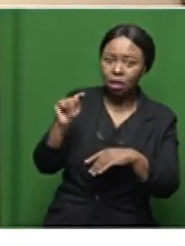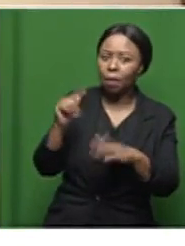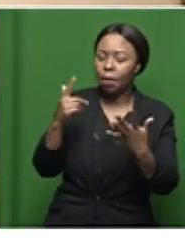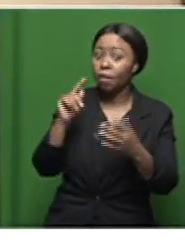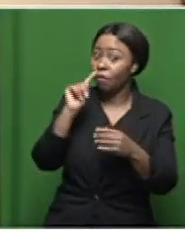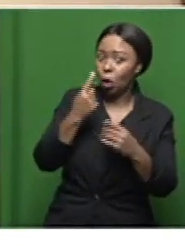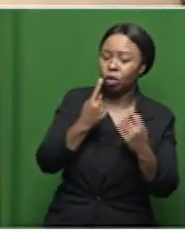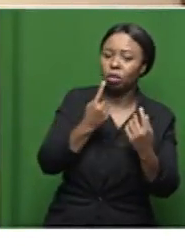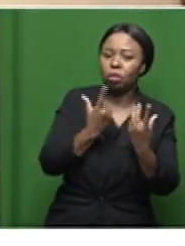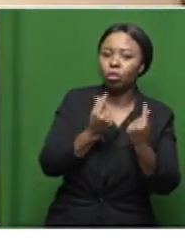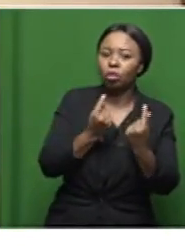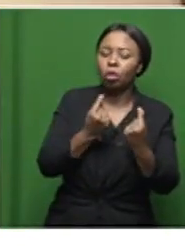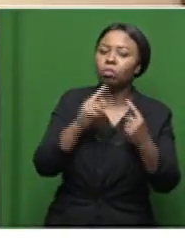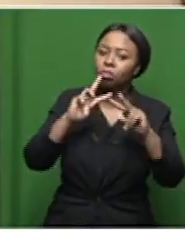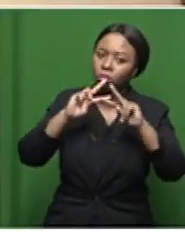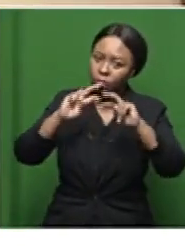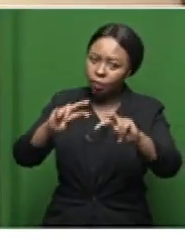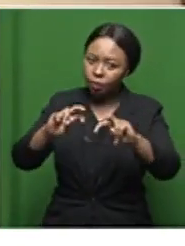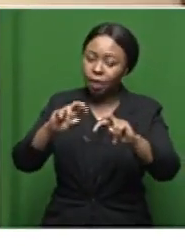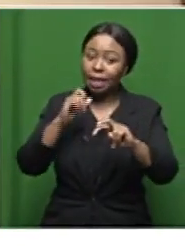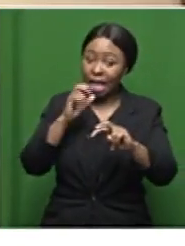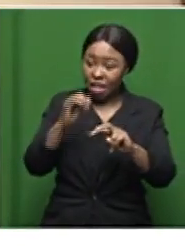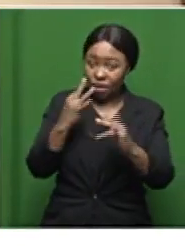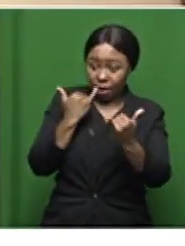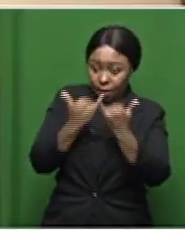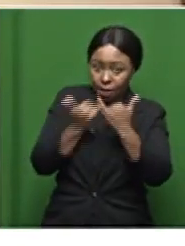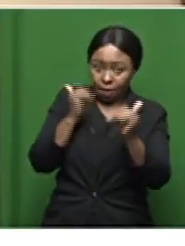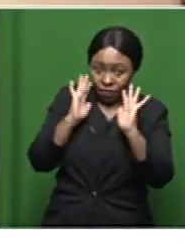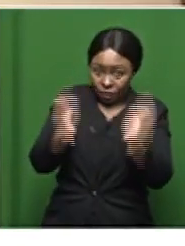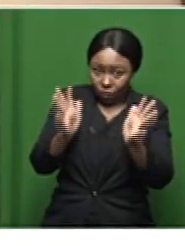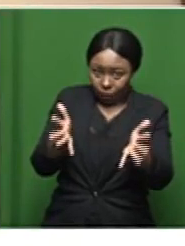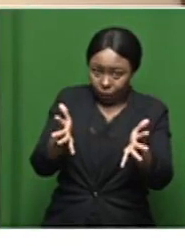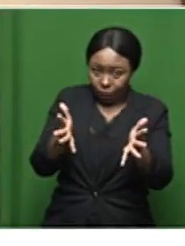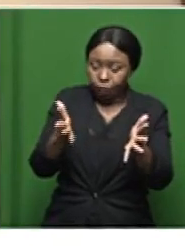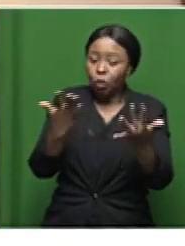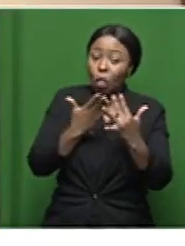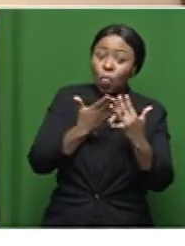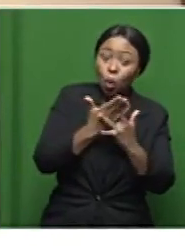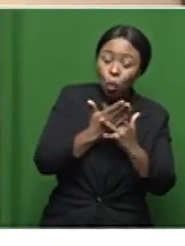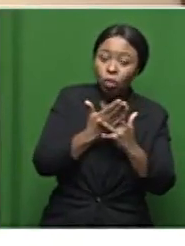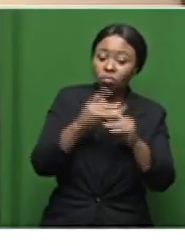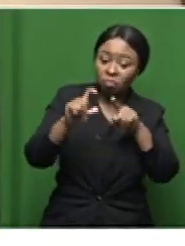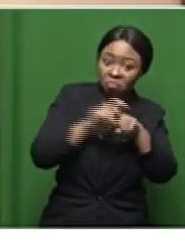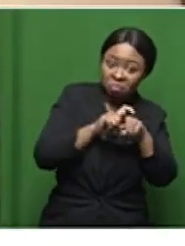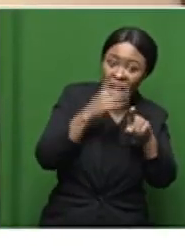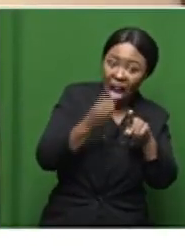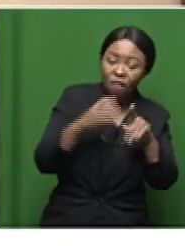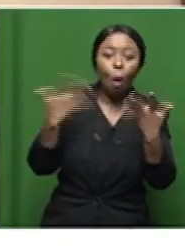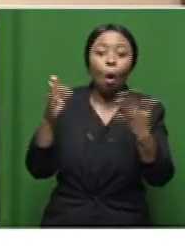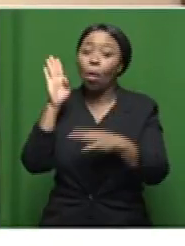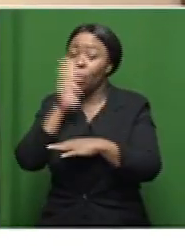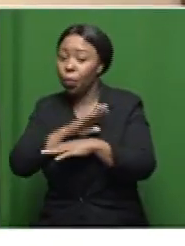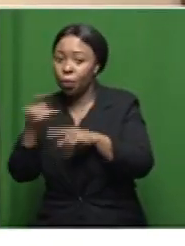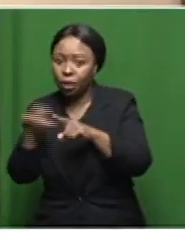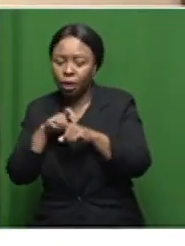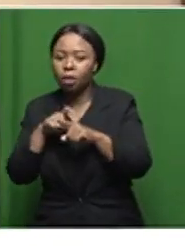things first. So in terms of the screening, we always say that if you've had a sexual encounter, whether it's through protection or without protection, then we encourage